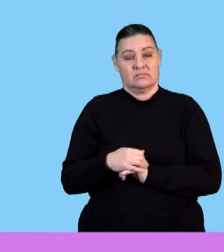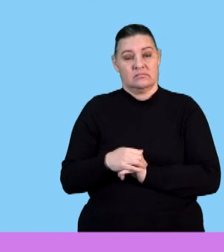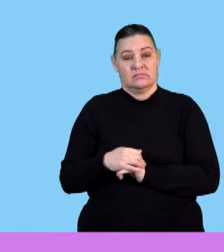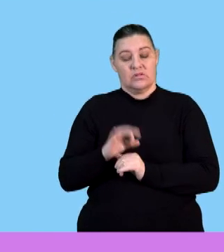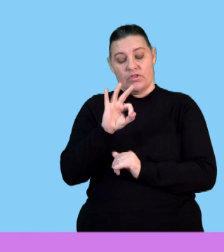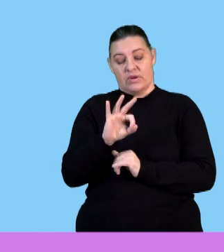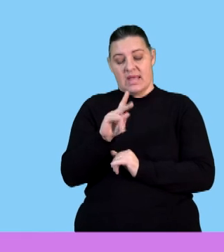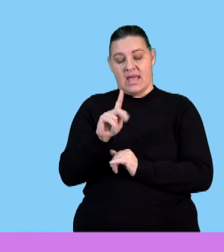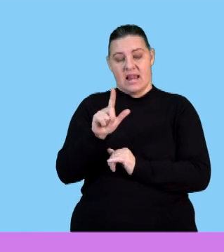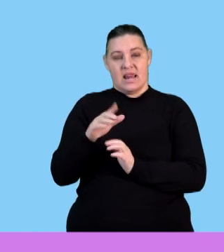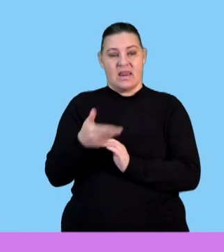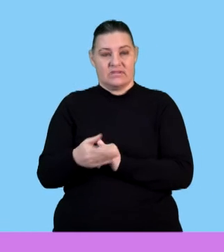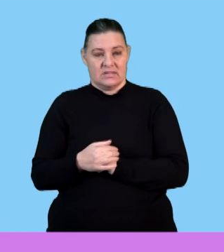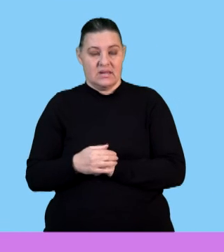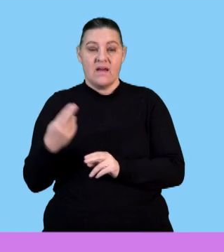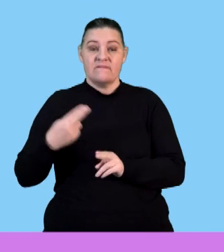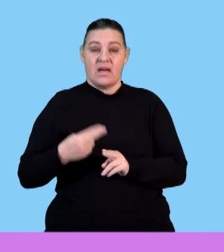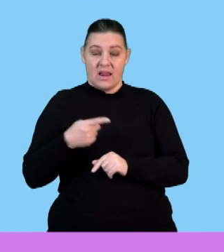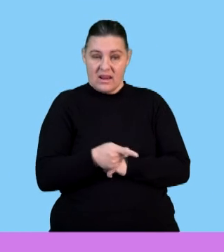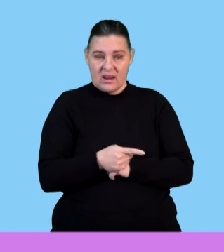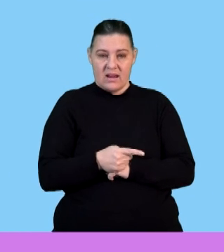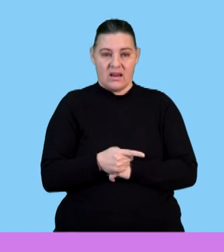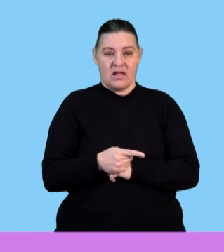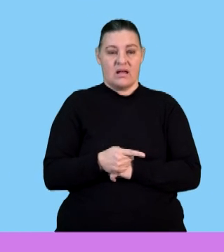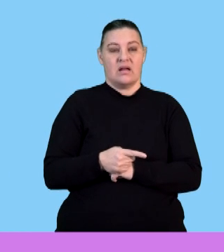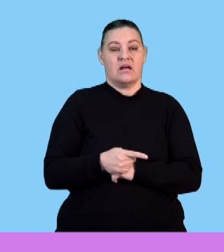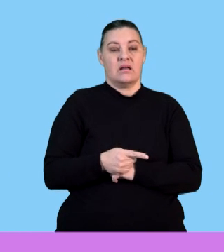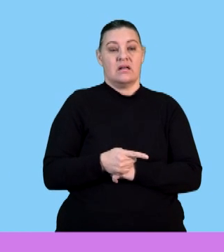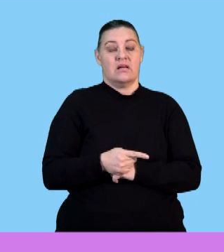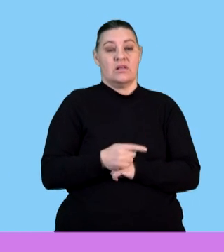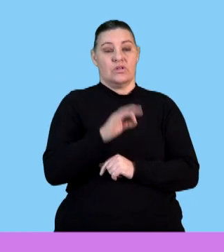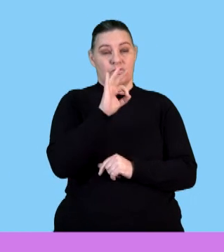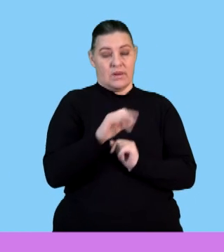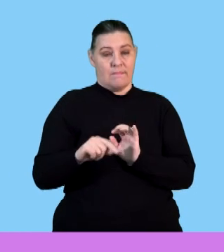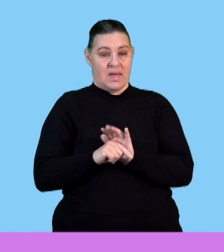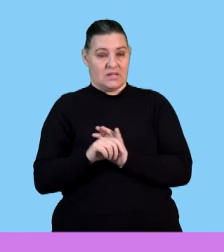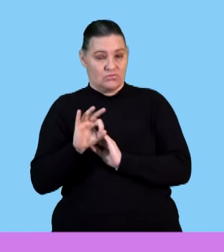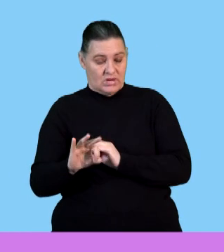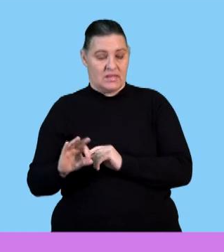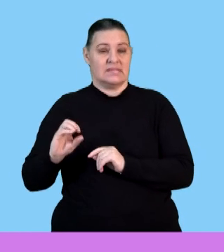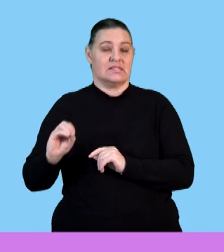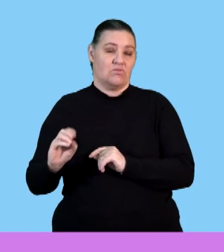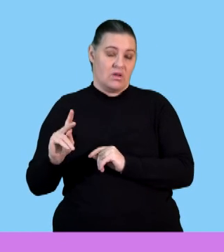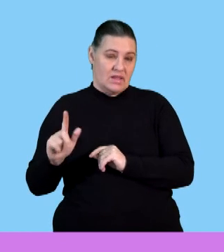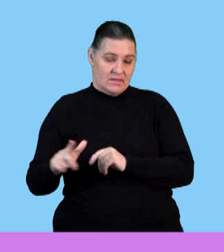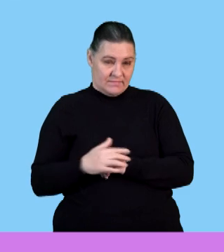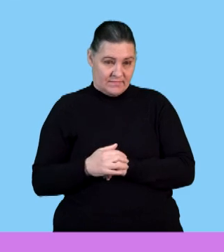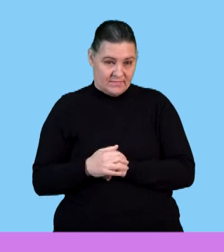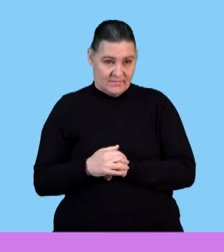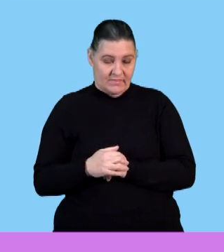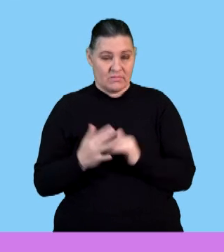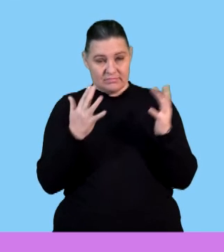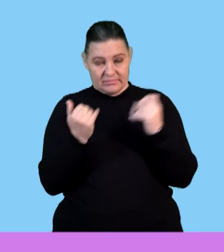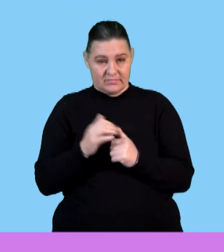3 kiloliters left over. And finally, no kiloliters. All right, same calculation.